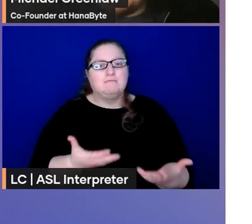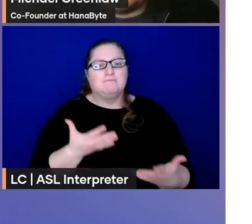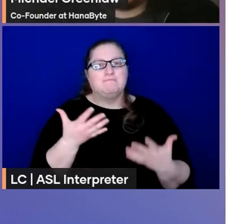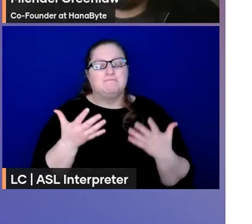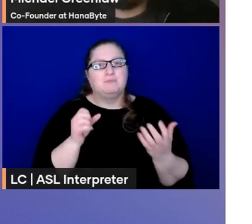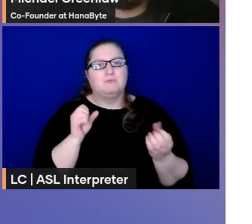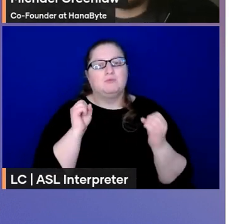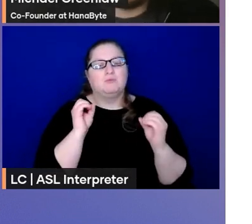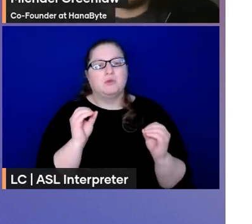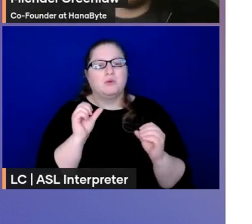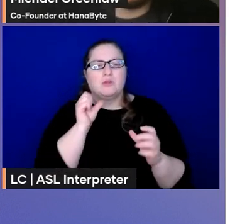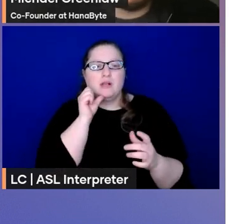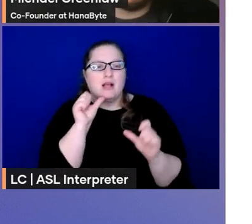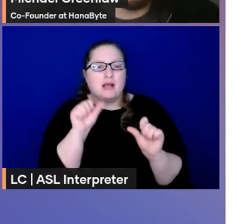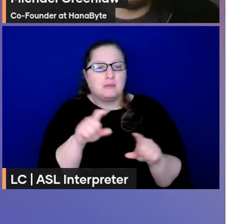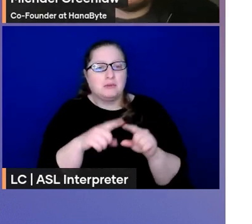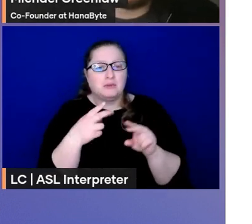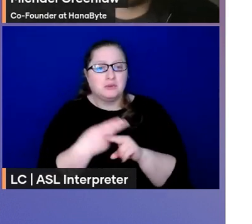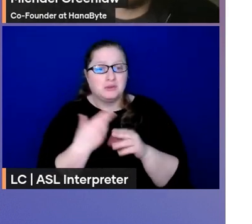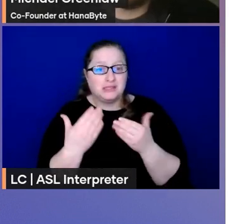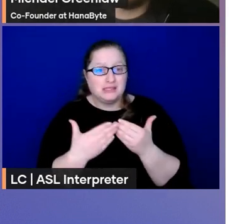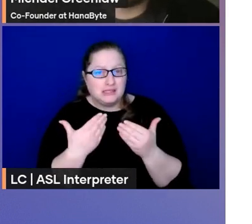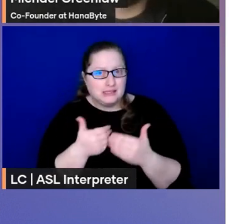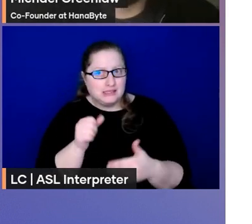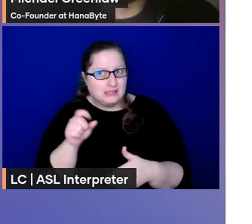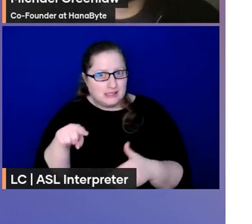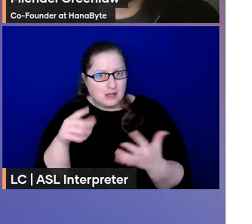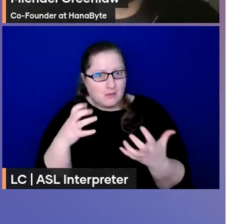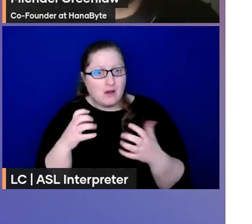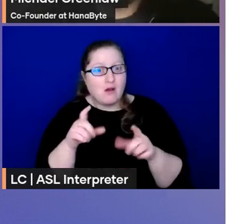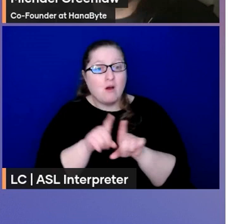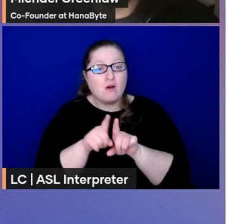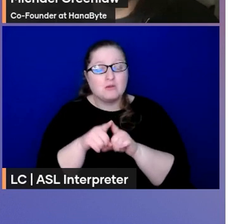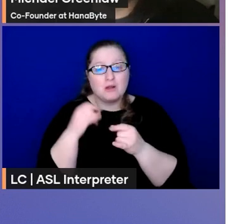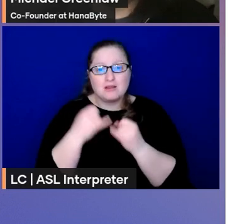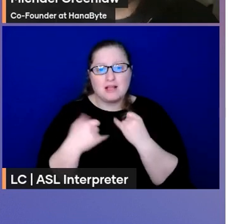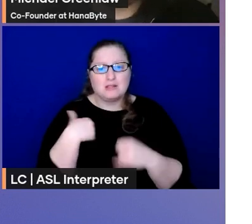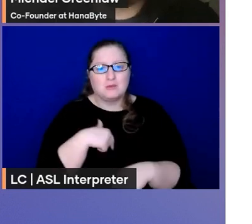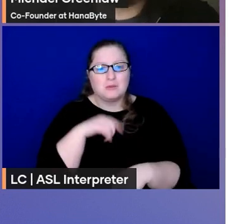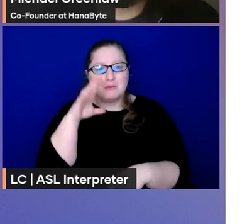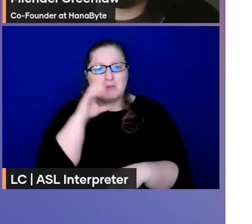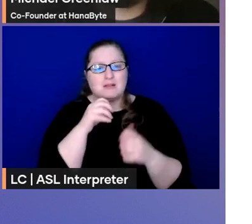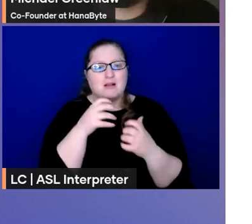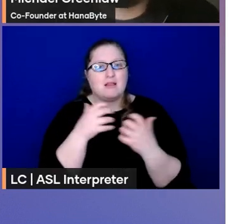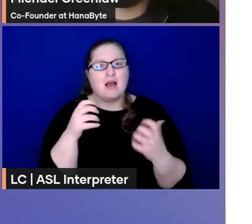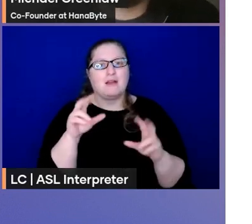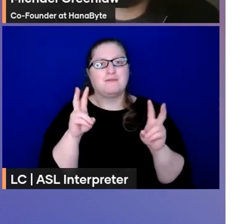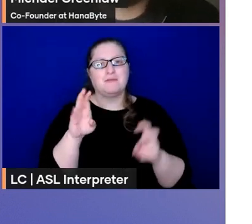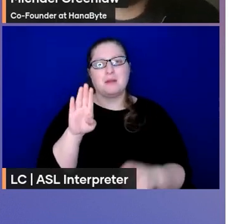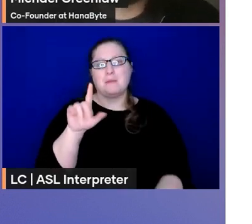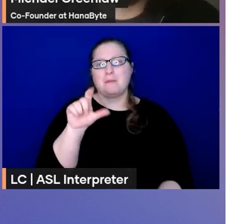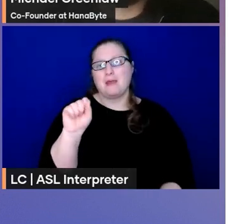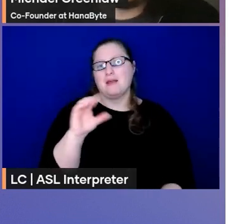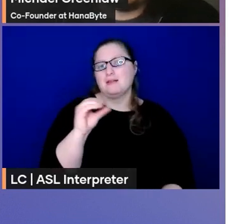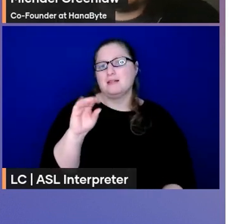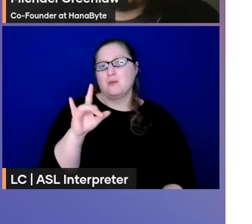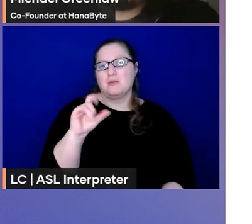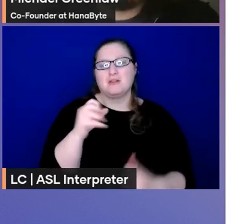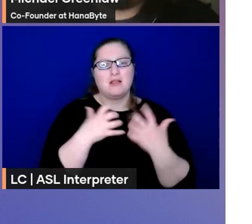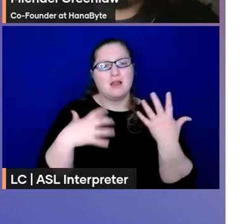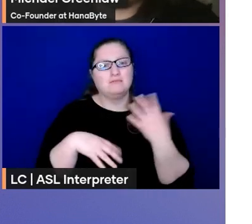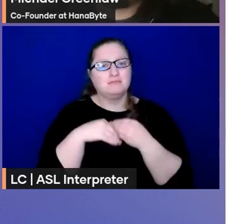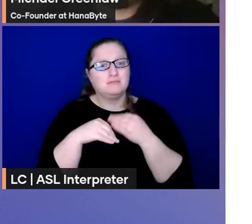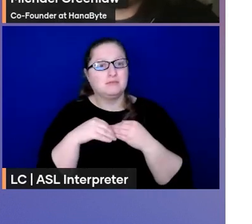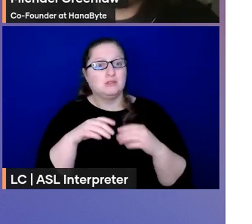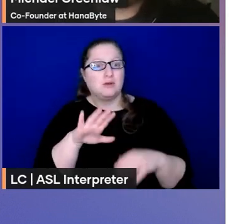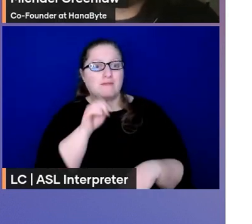they're not going to be able to use this as easily as you want. And then last but not least, we're missing a lot of the bells and whistles, right? With some of your favorite password managers, you